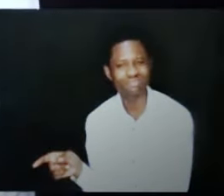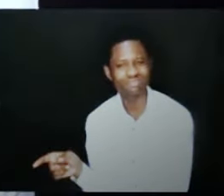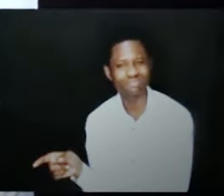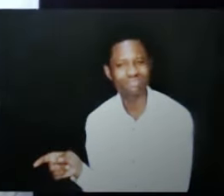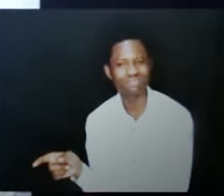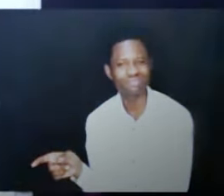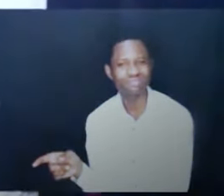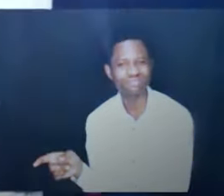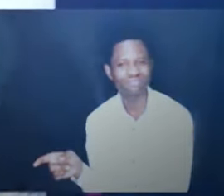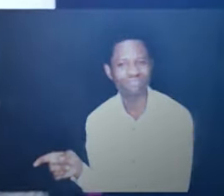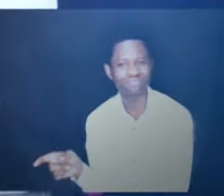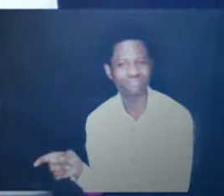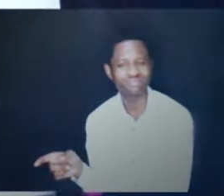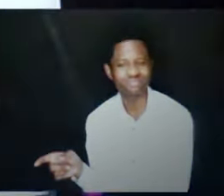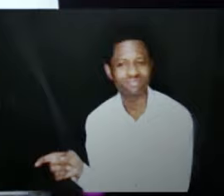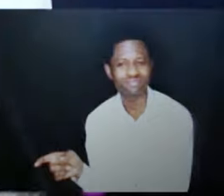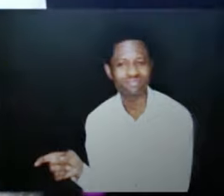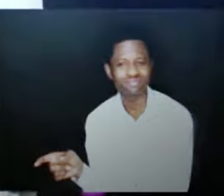so, yeah, I said, no,